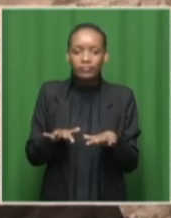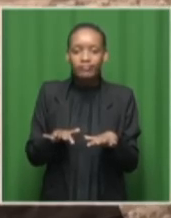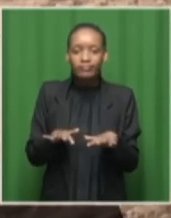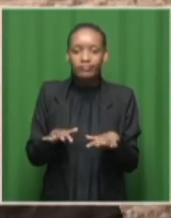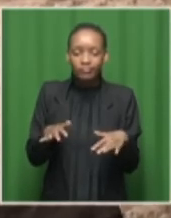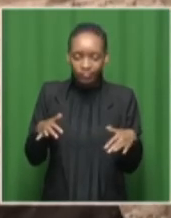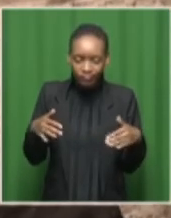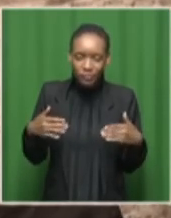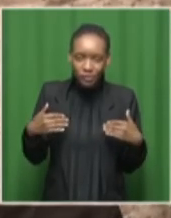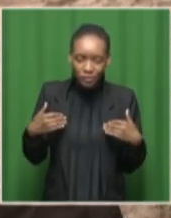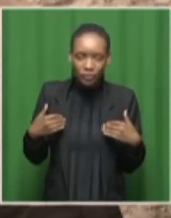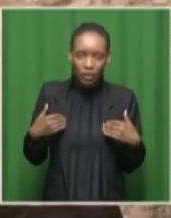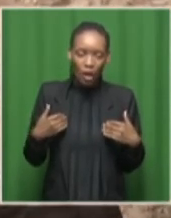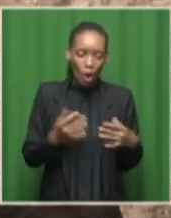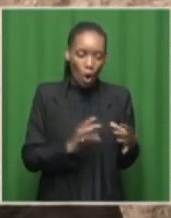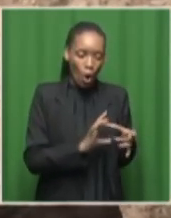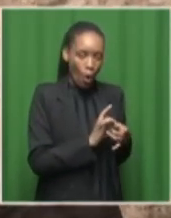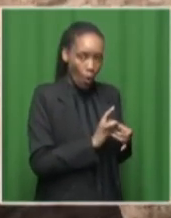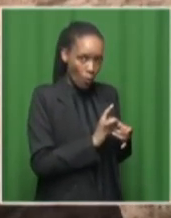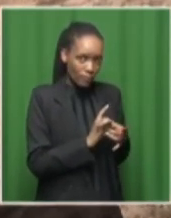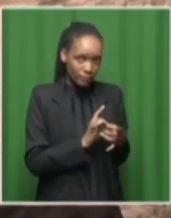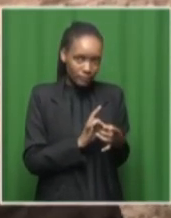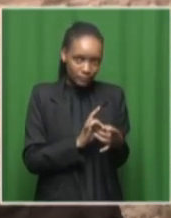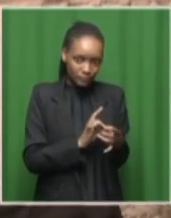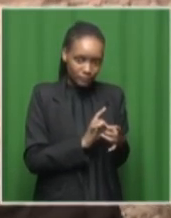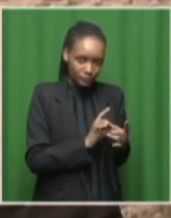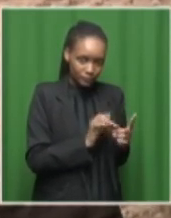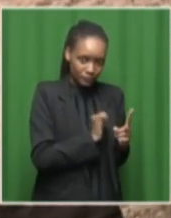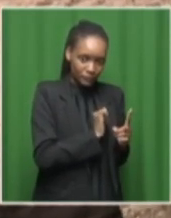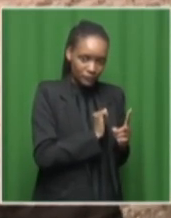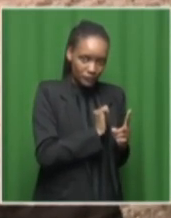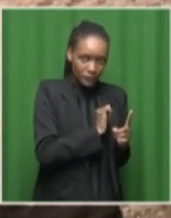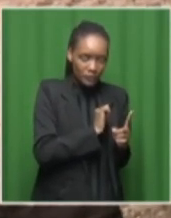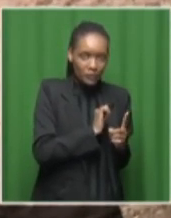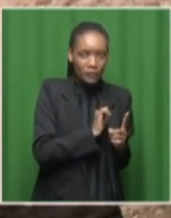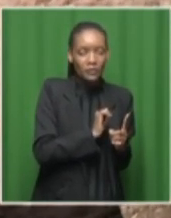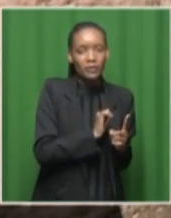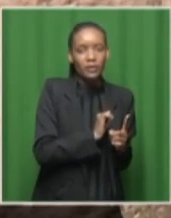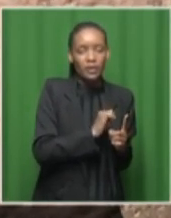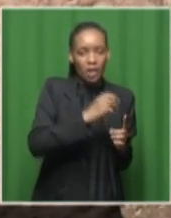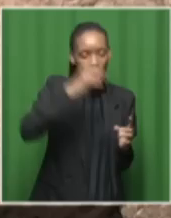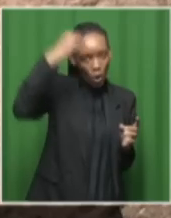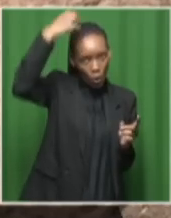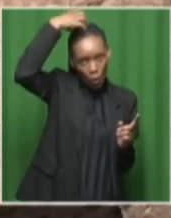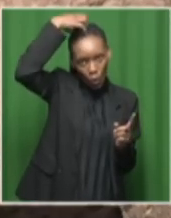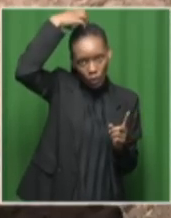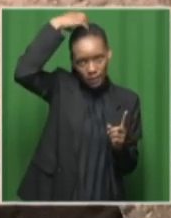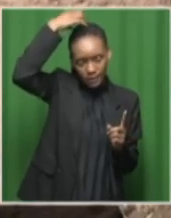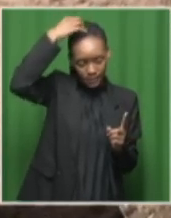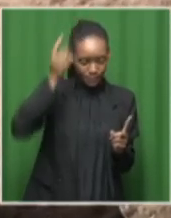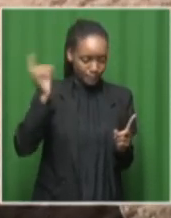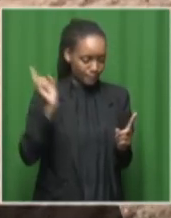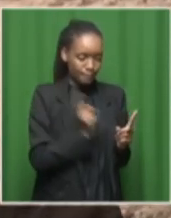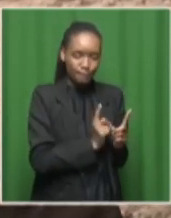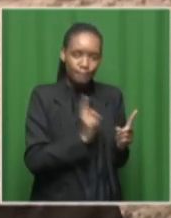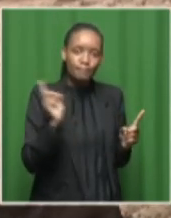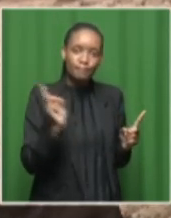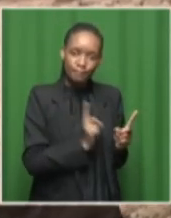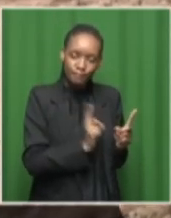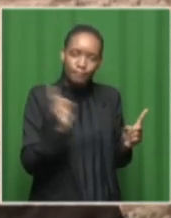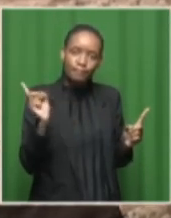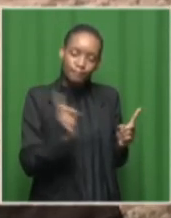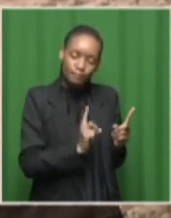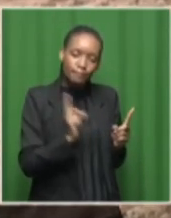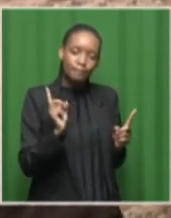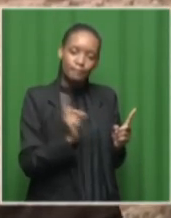in to the home of Inkosi Mangosuthu Buthelezi. They're coming in here to pay their